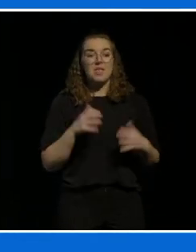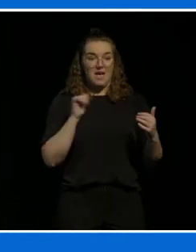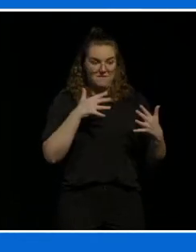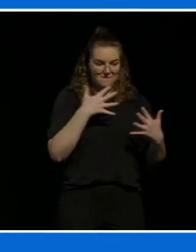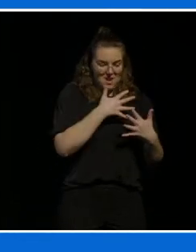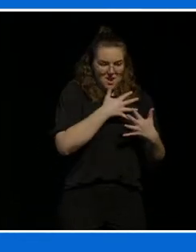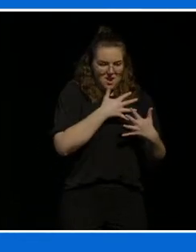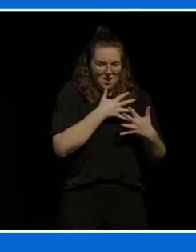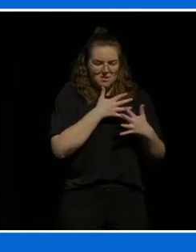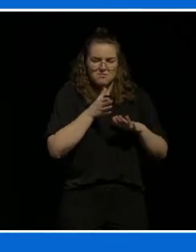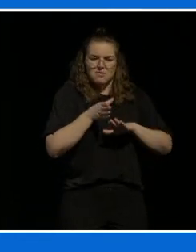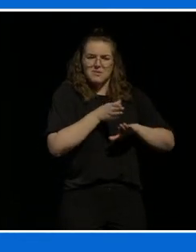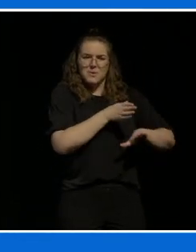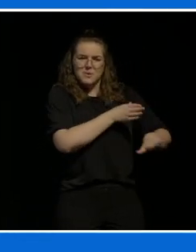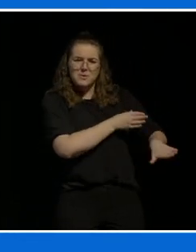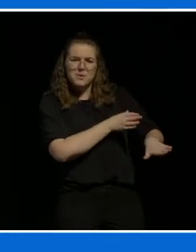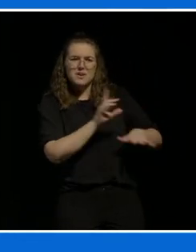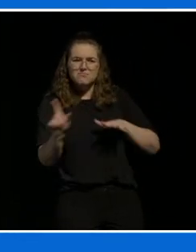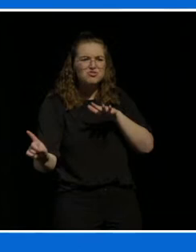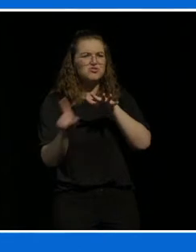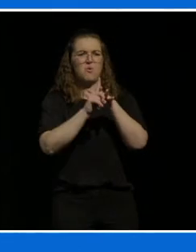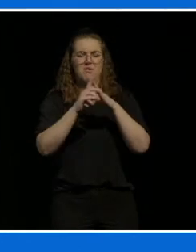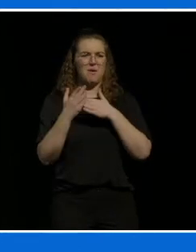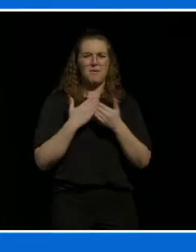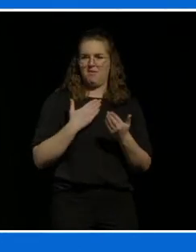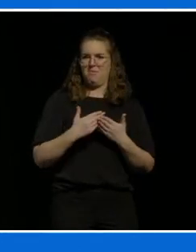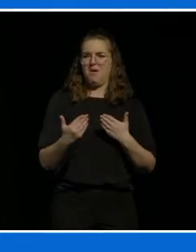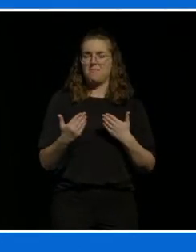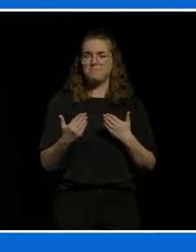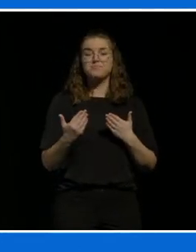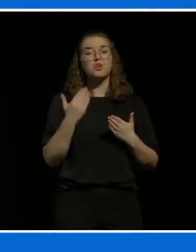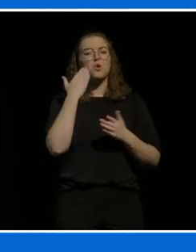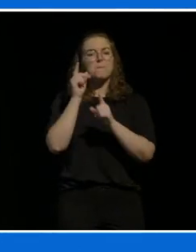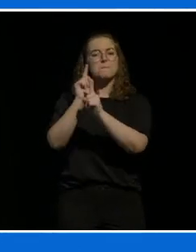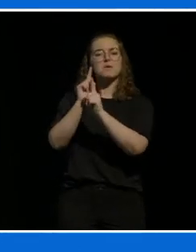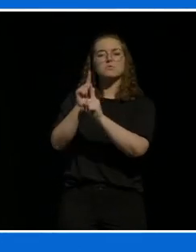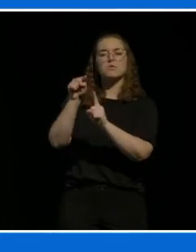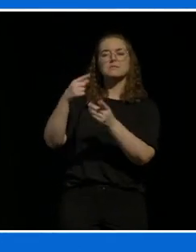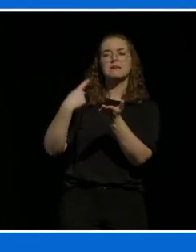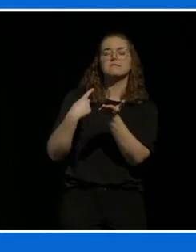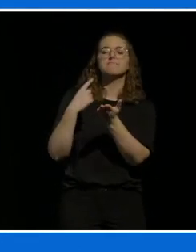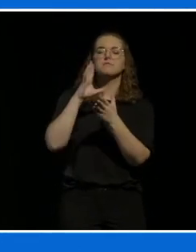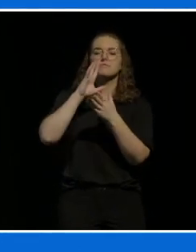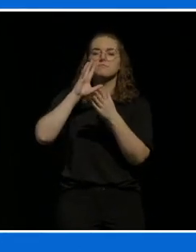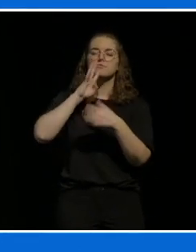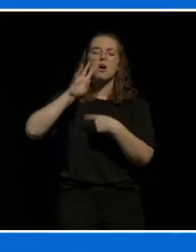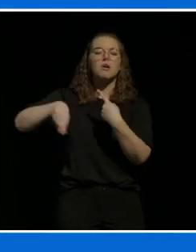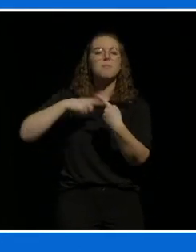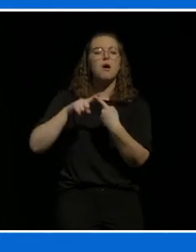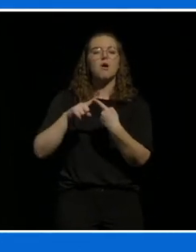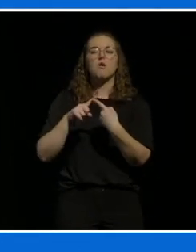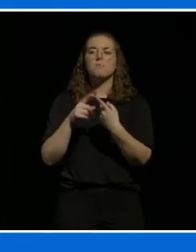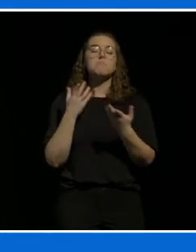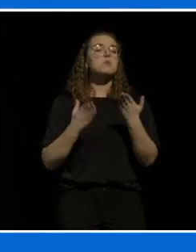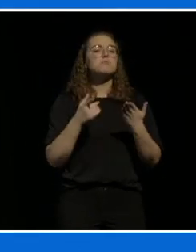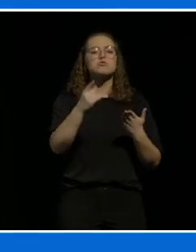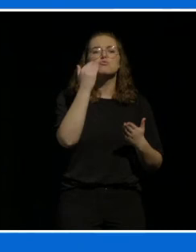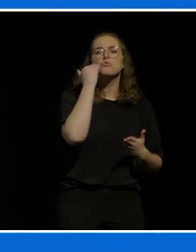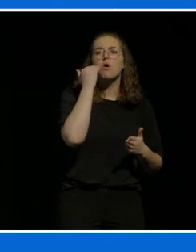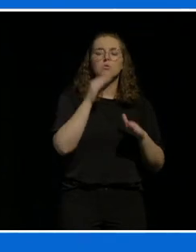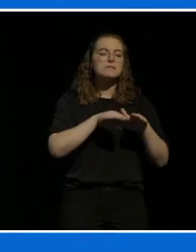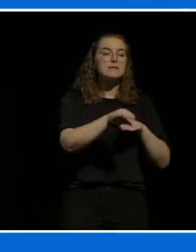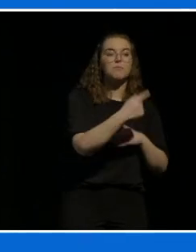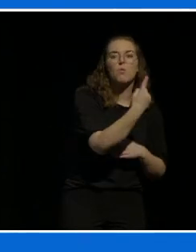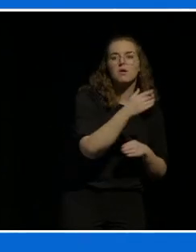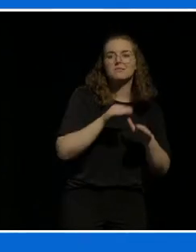fear and showing up, knowing that the mentors talk a lot about, you might know step one and two in your